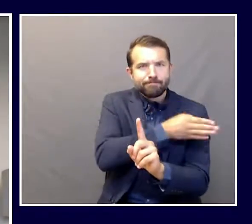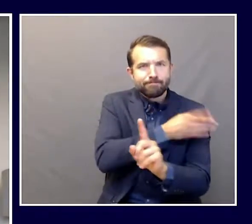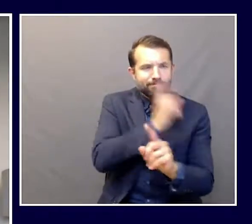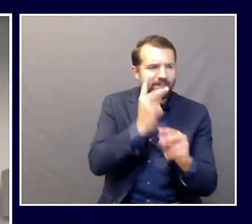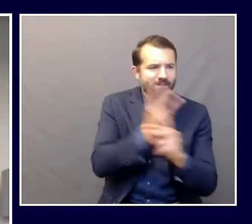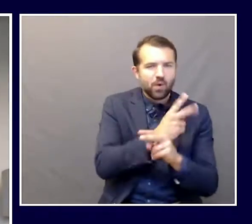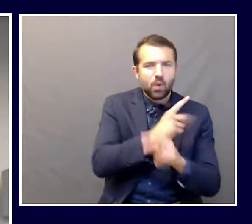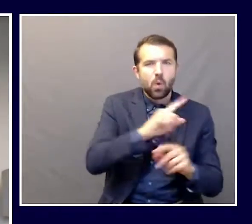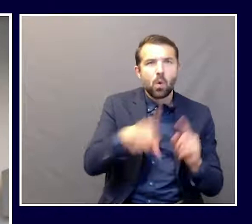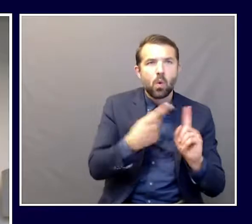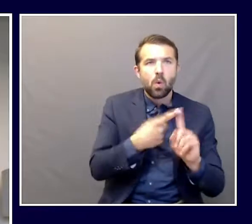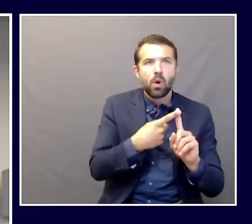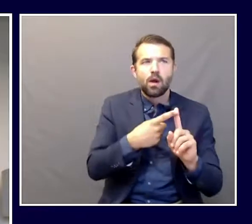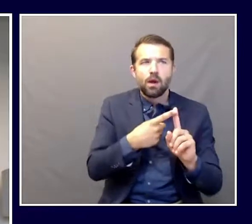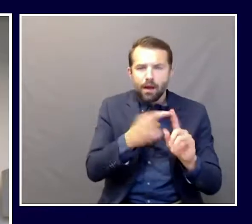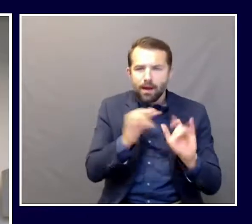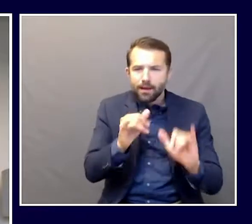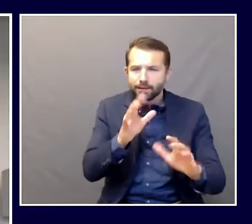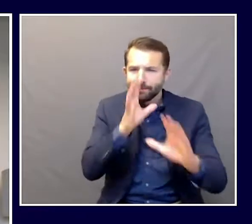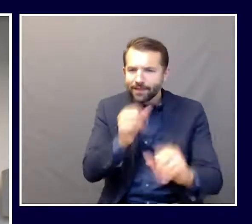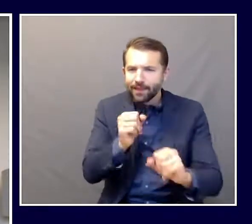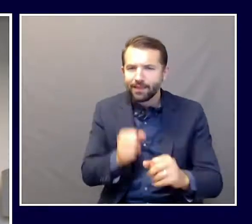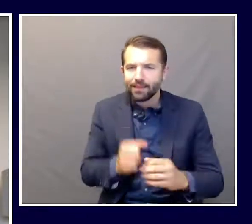finality around it, that's what's challenging.